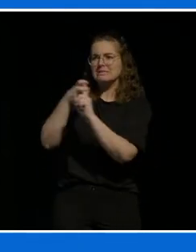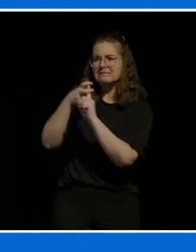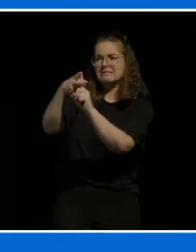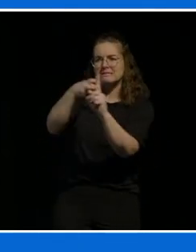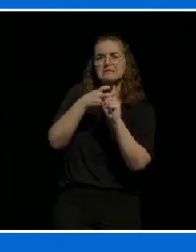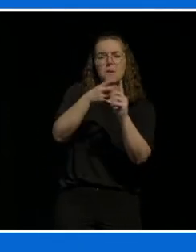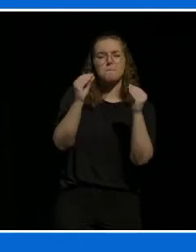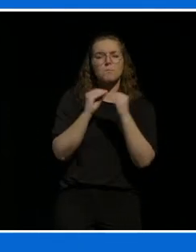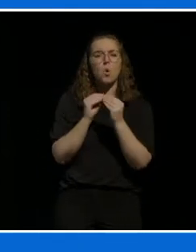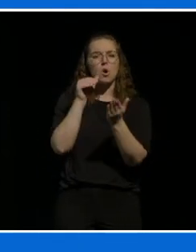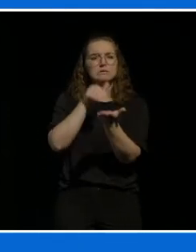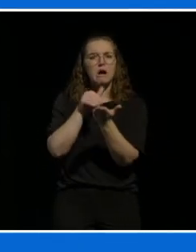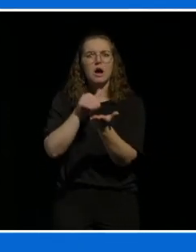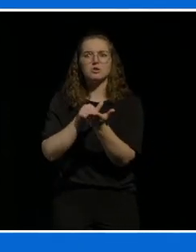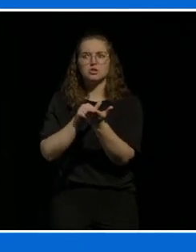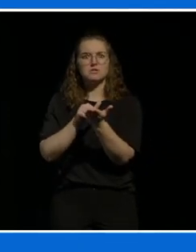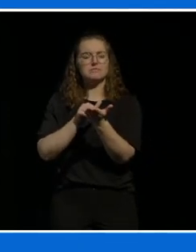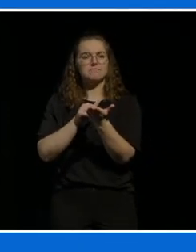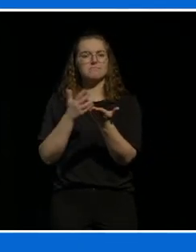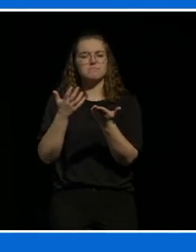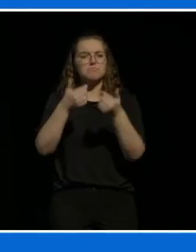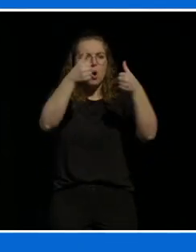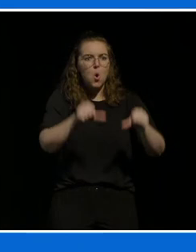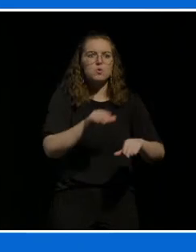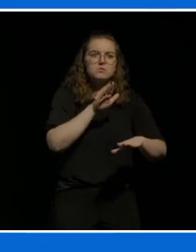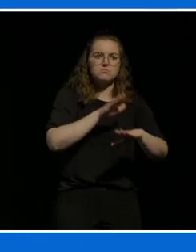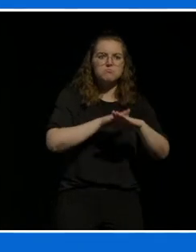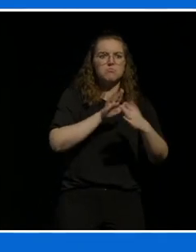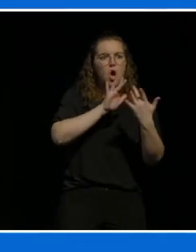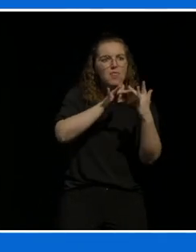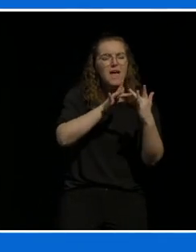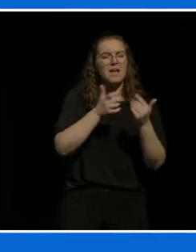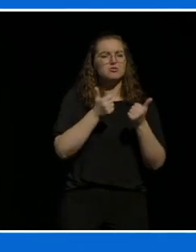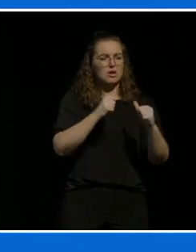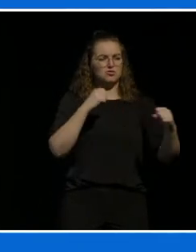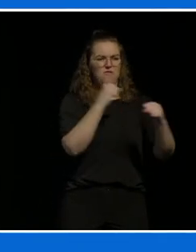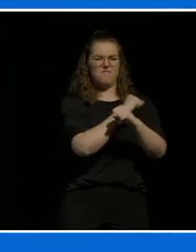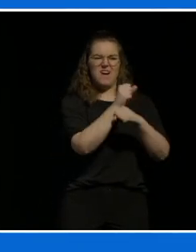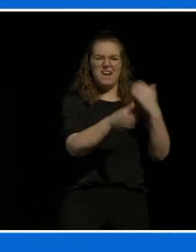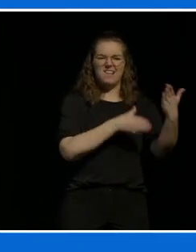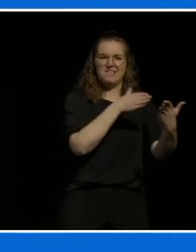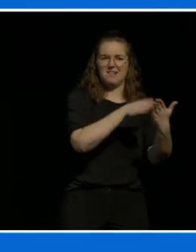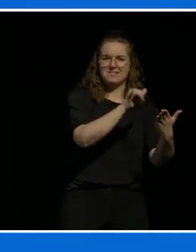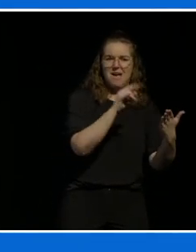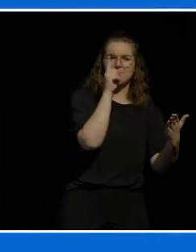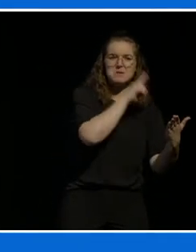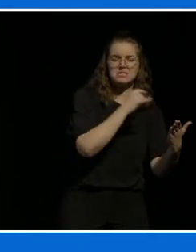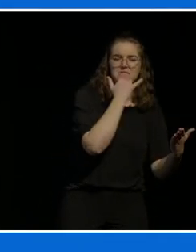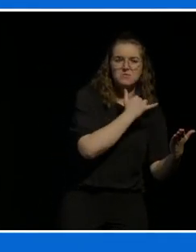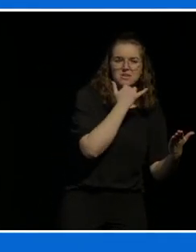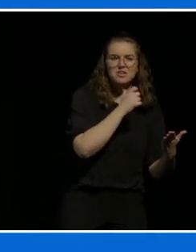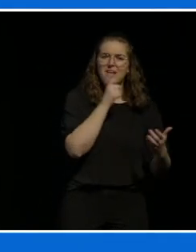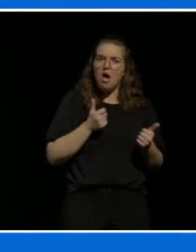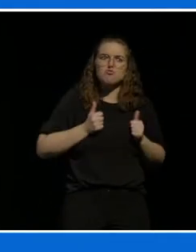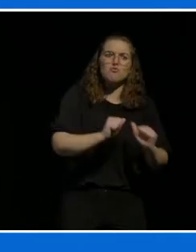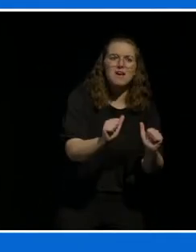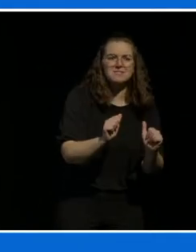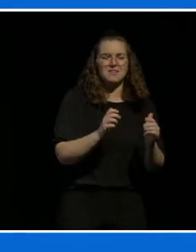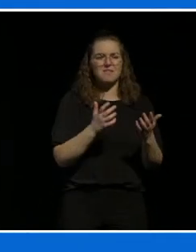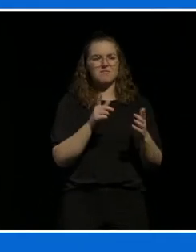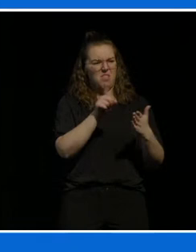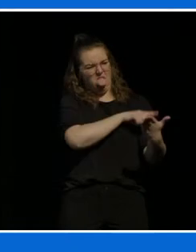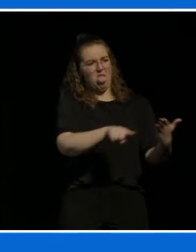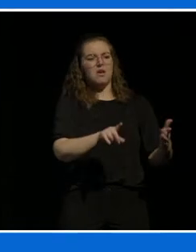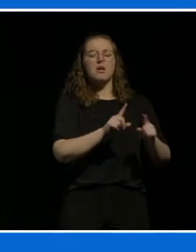medical industry online fighting against it is really important. And doing it in a way that's not aggressive and counter to it, but adding on and